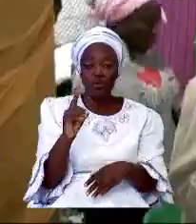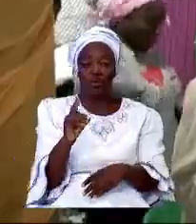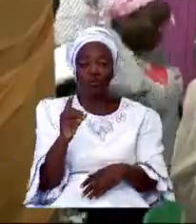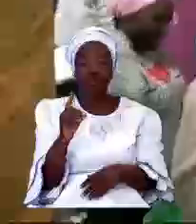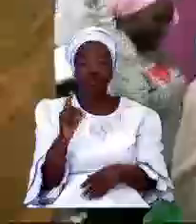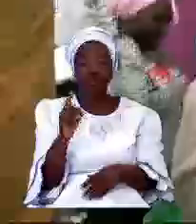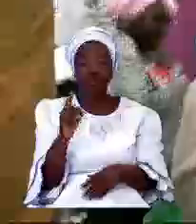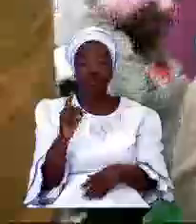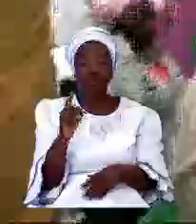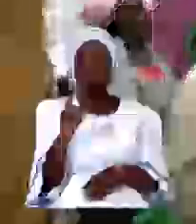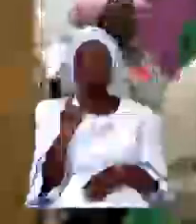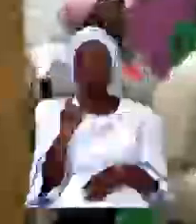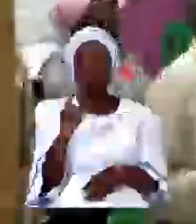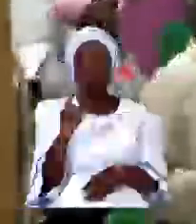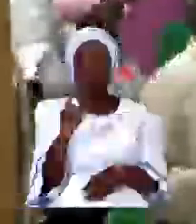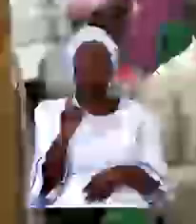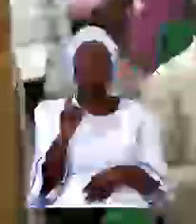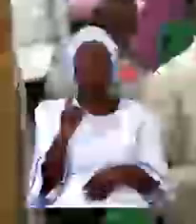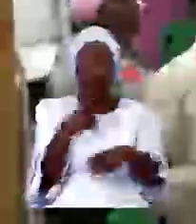Make sure you are restored.